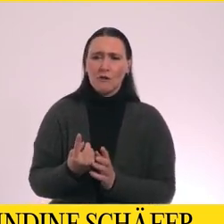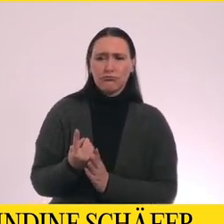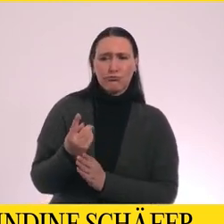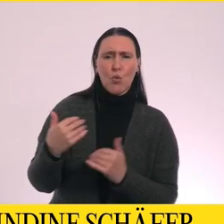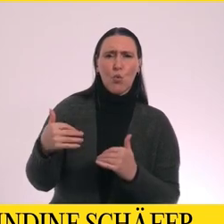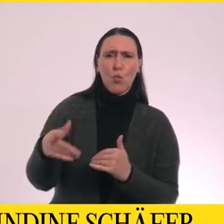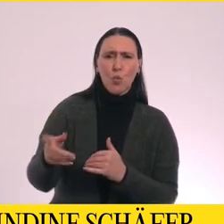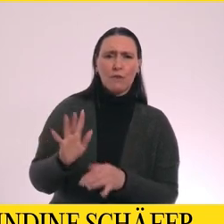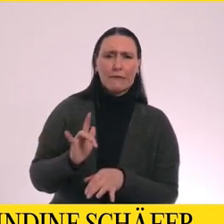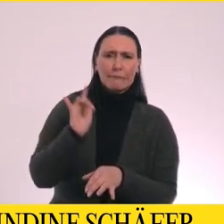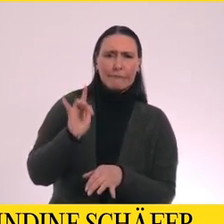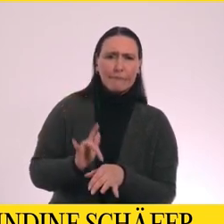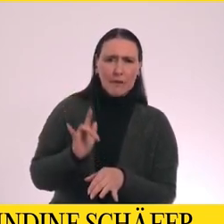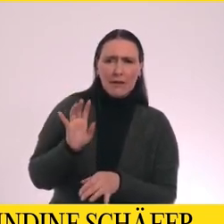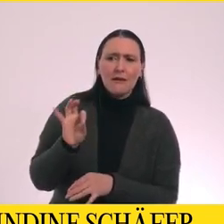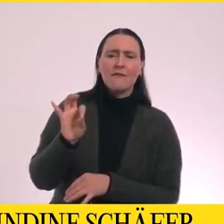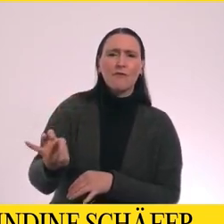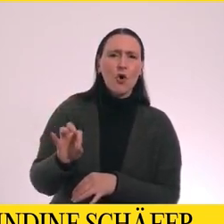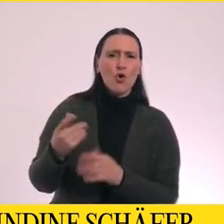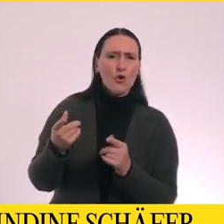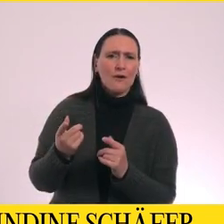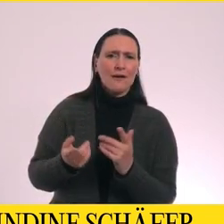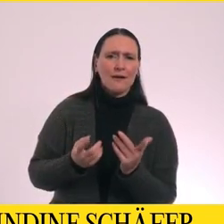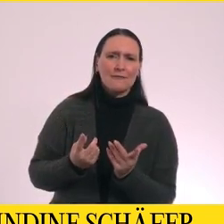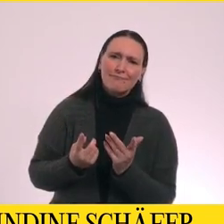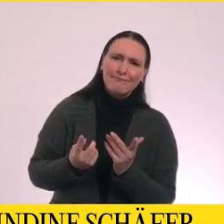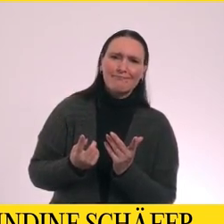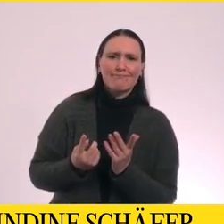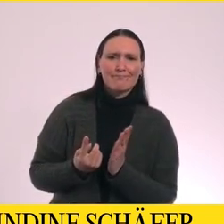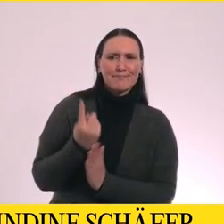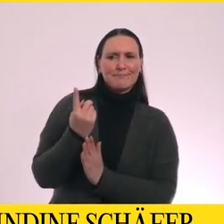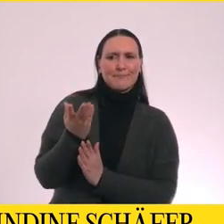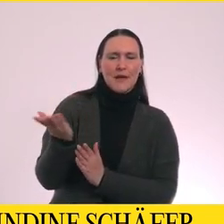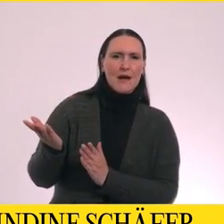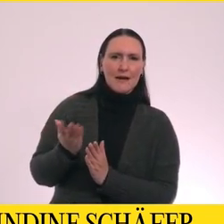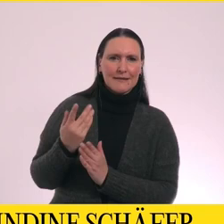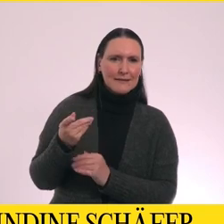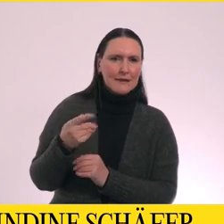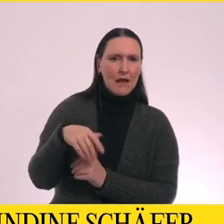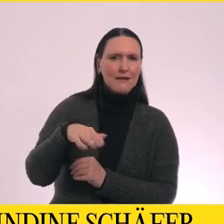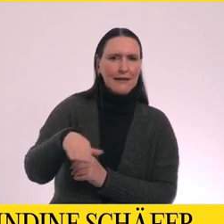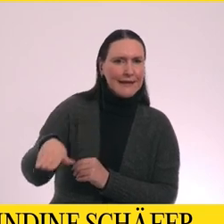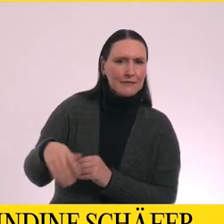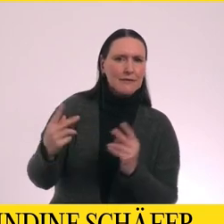system, and we run special programs and educational classes for the kids.